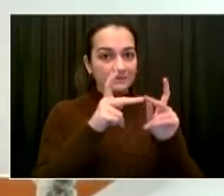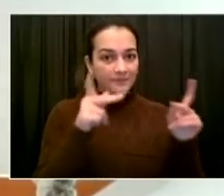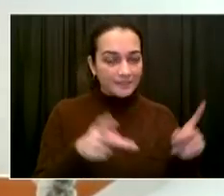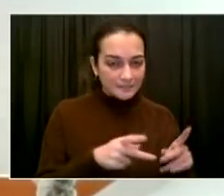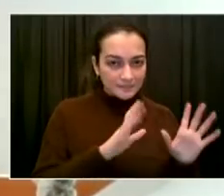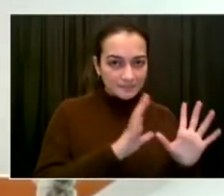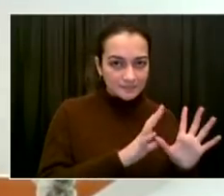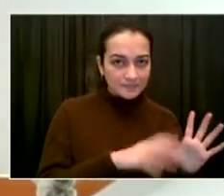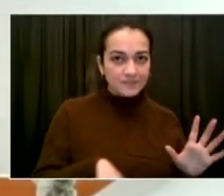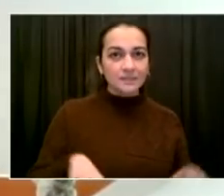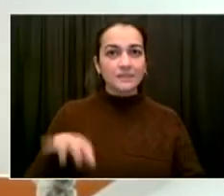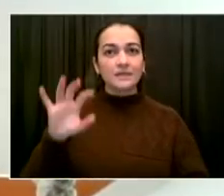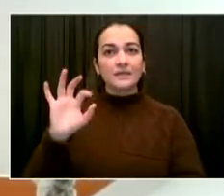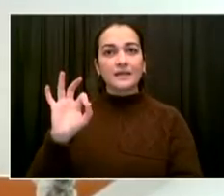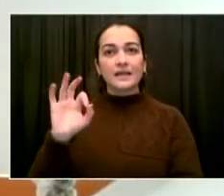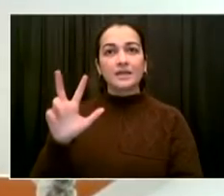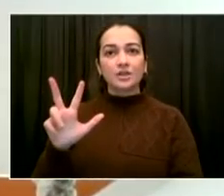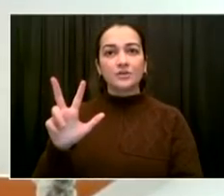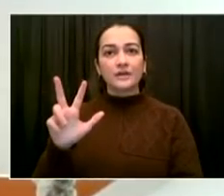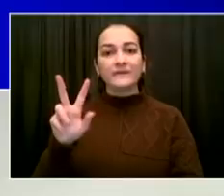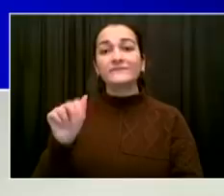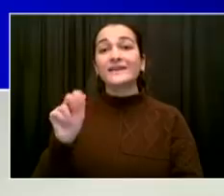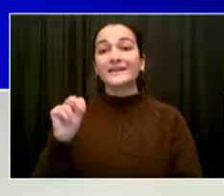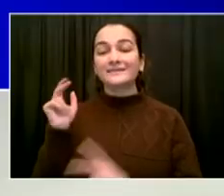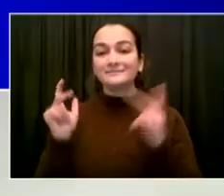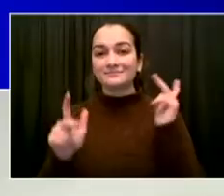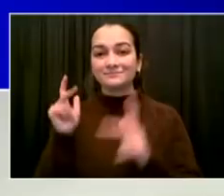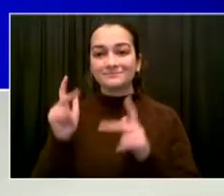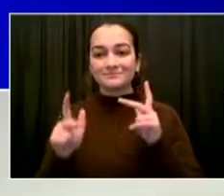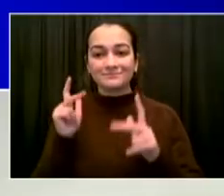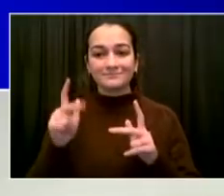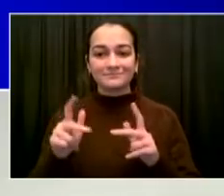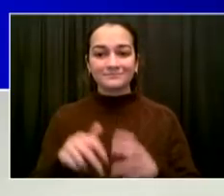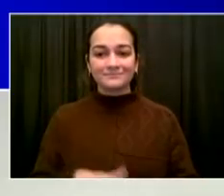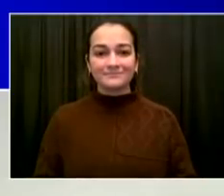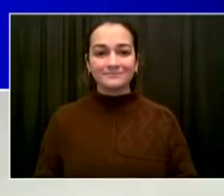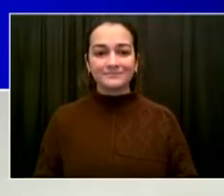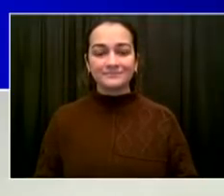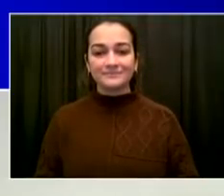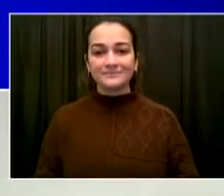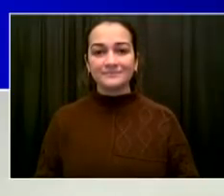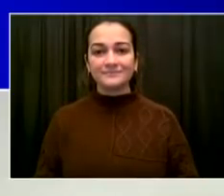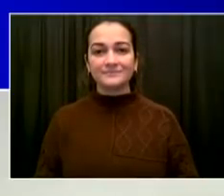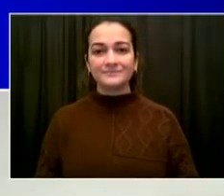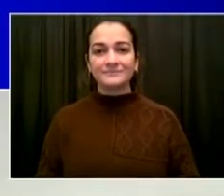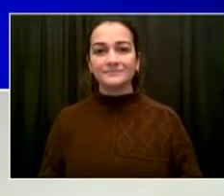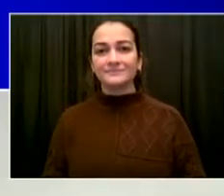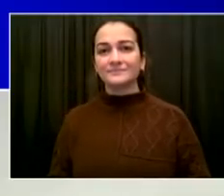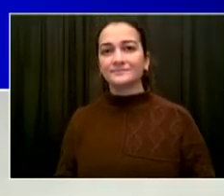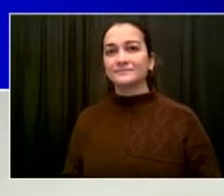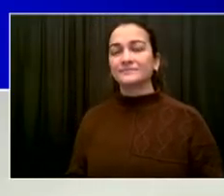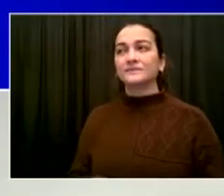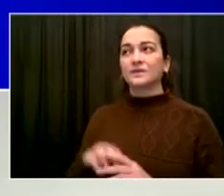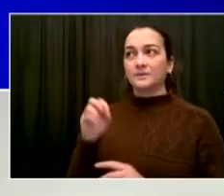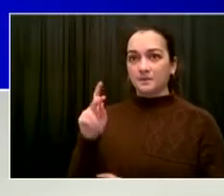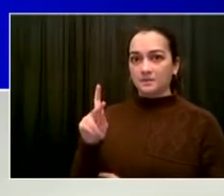93 mobile units. Right, and then just clarifying, beyond which there is the health and hospitals